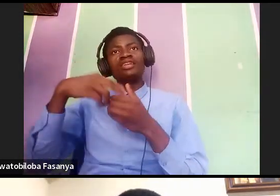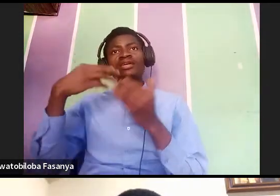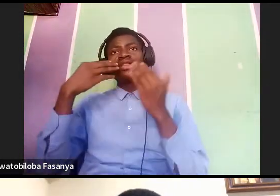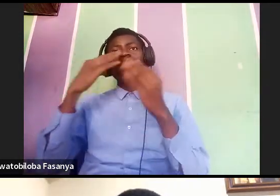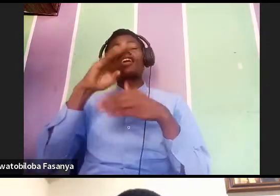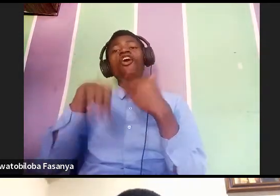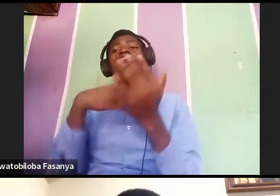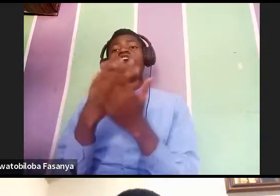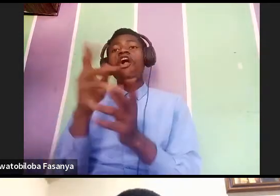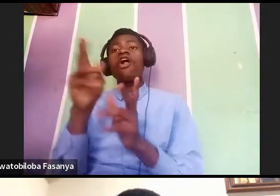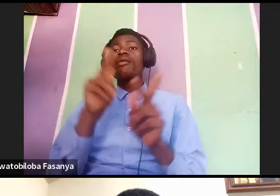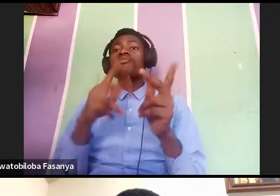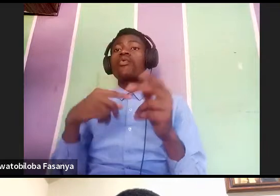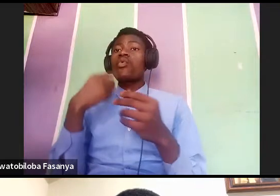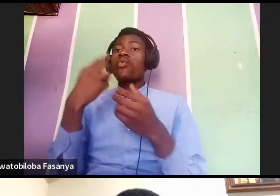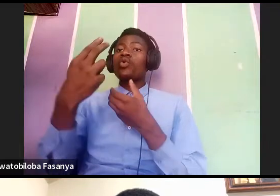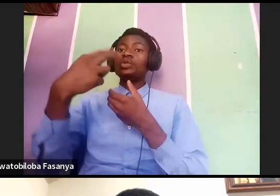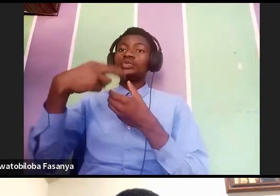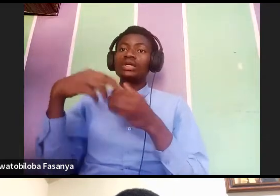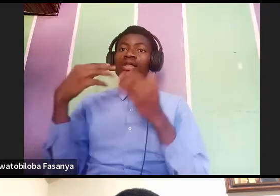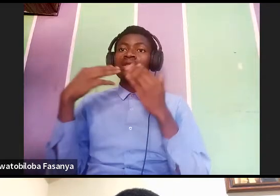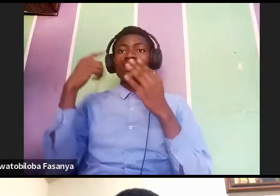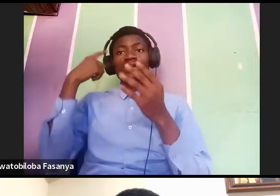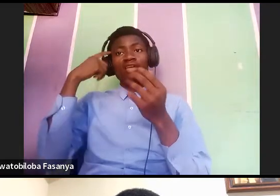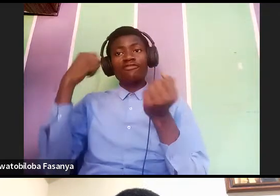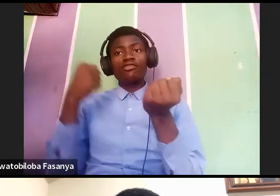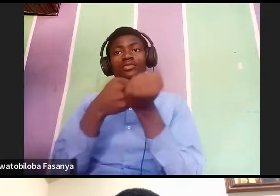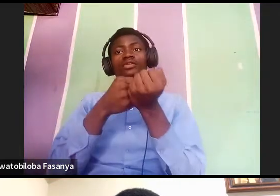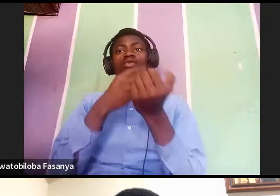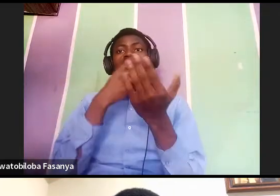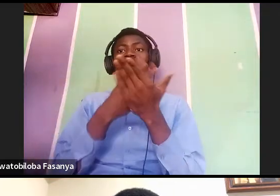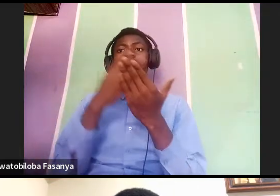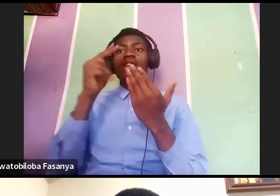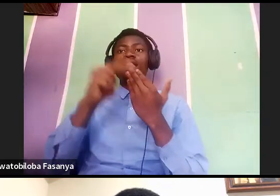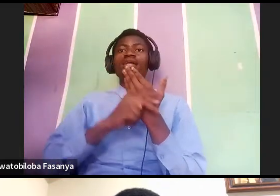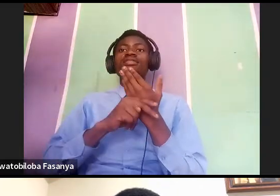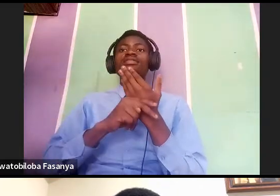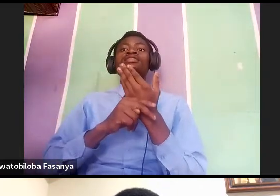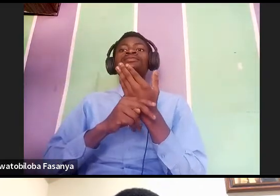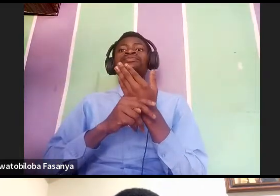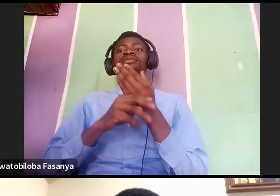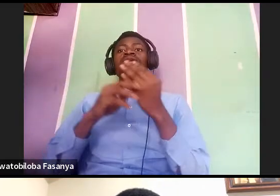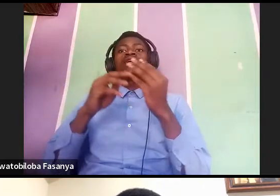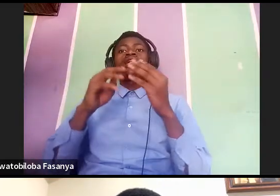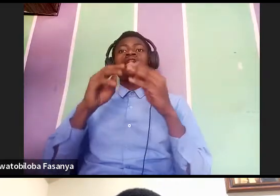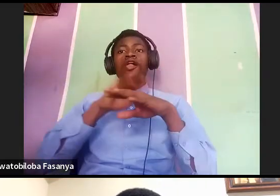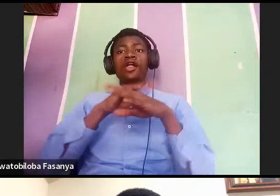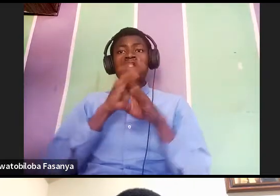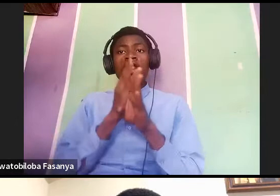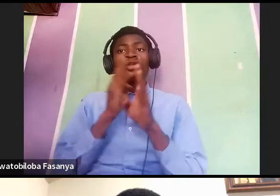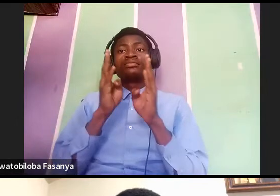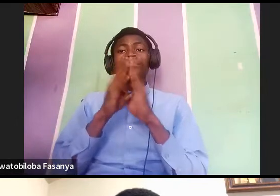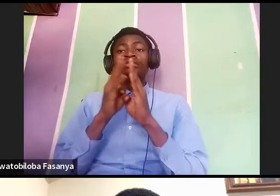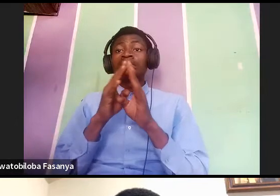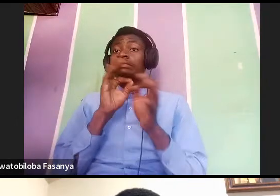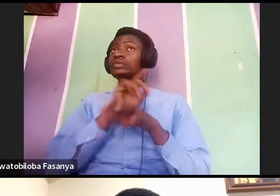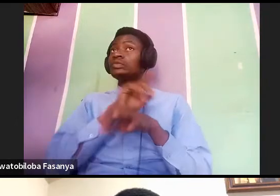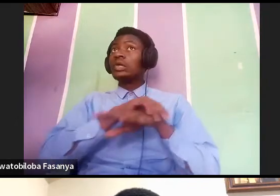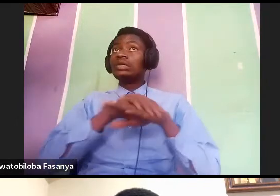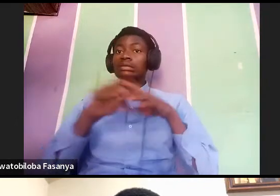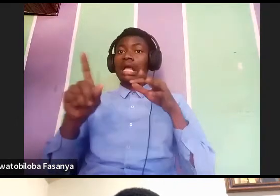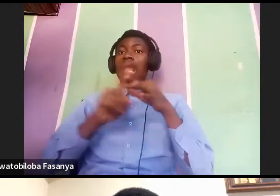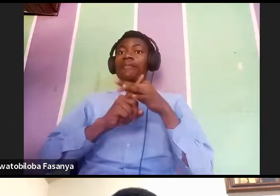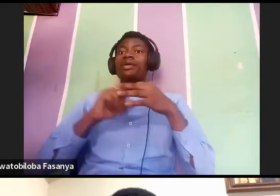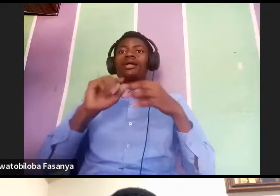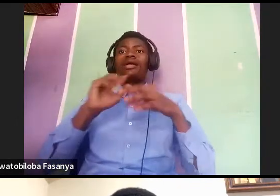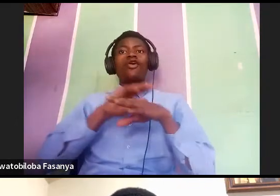for supporting wellness webinar series. Thank you for your support, because if you don't come online, we wouldn't even continue this.